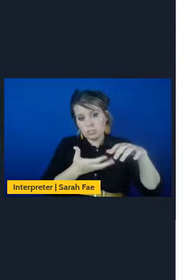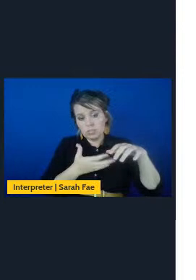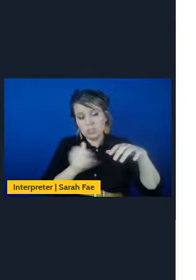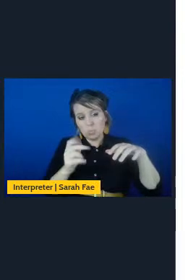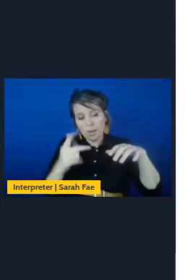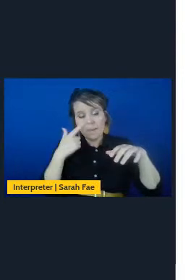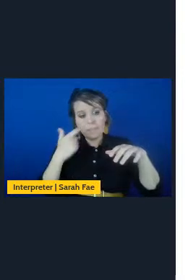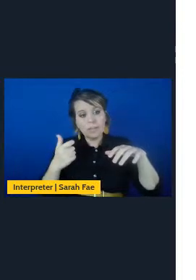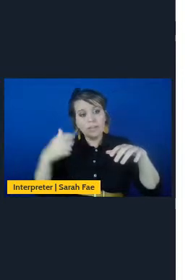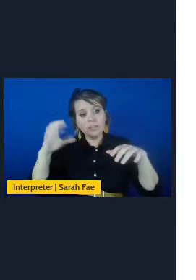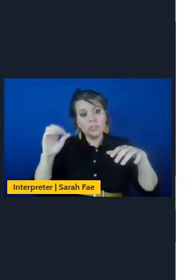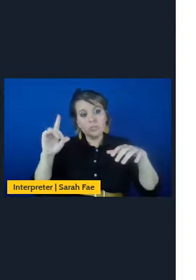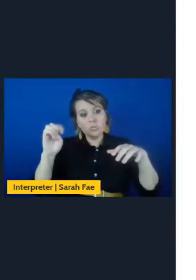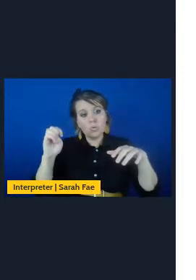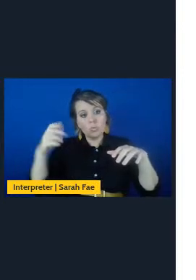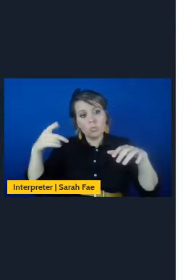already